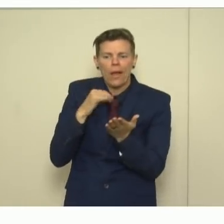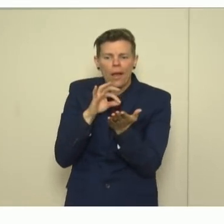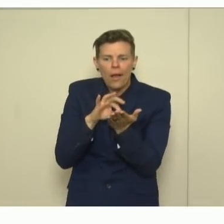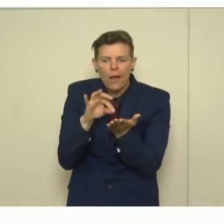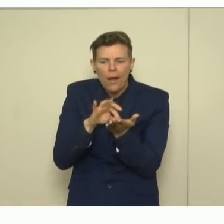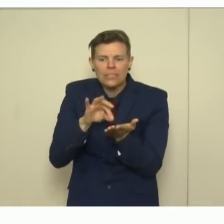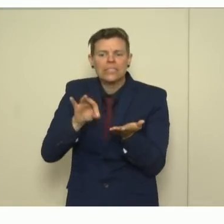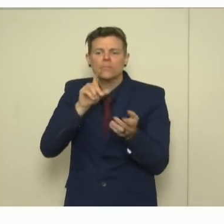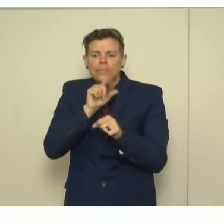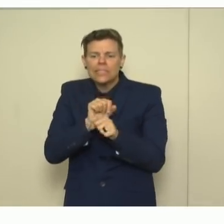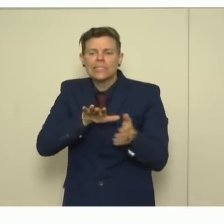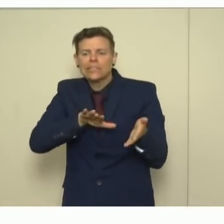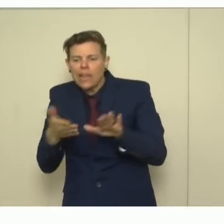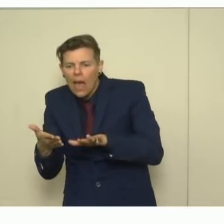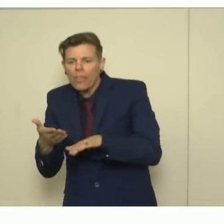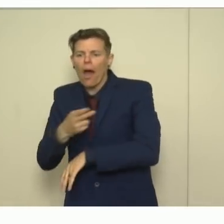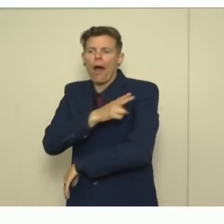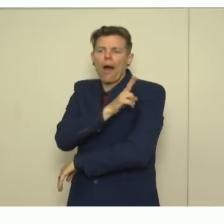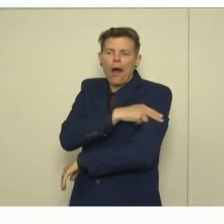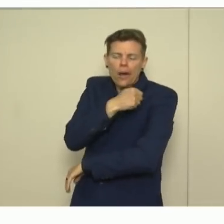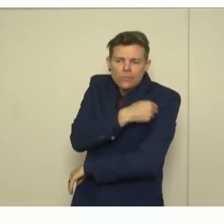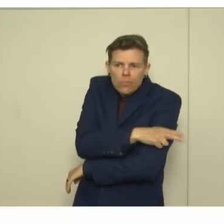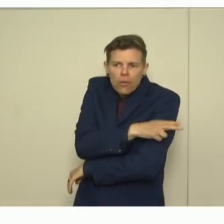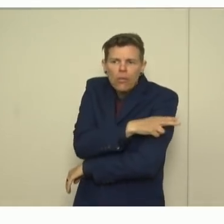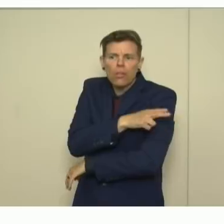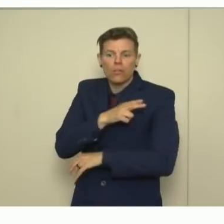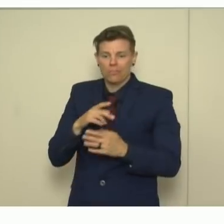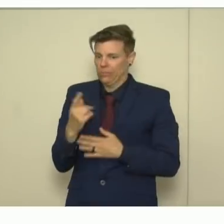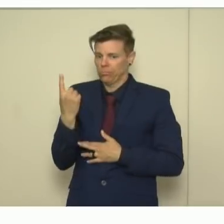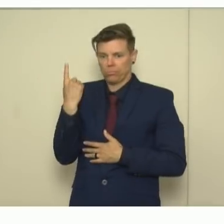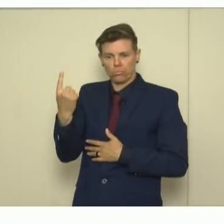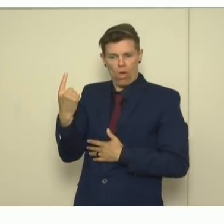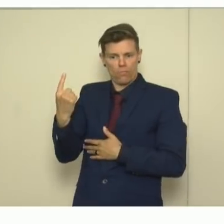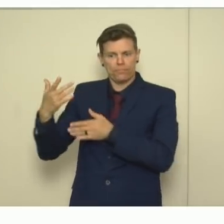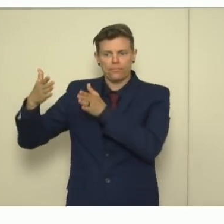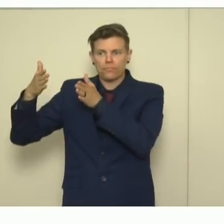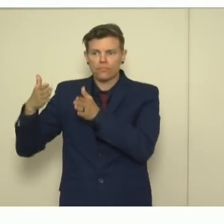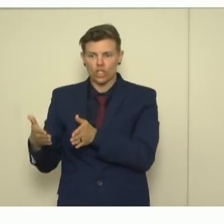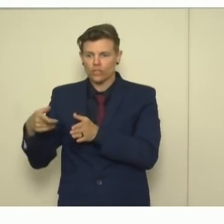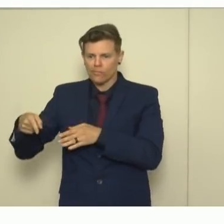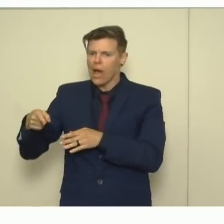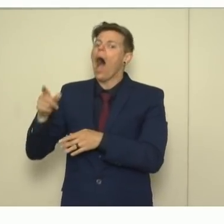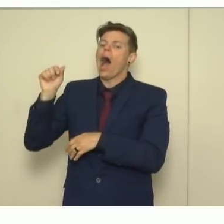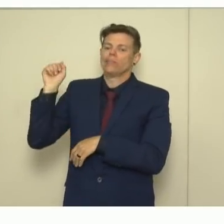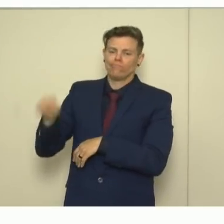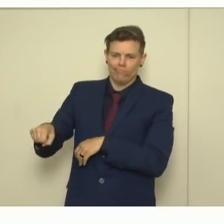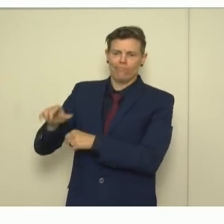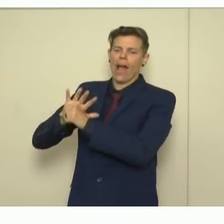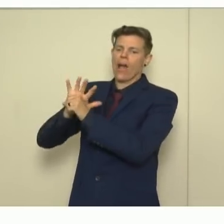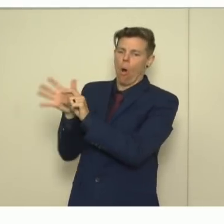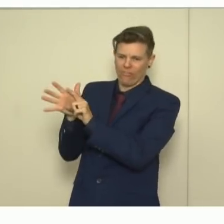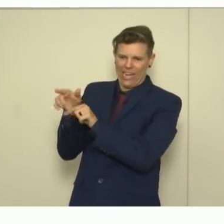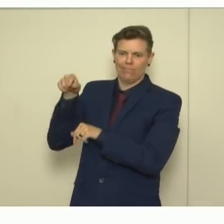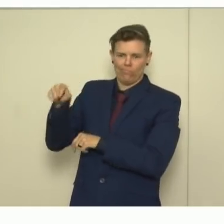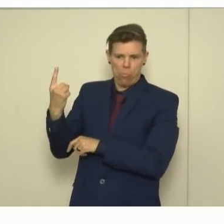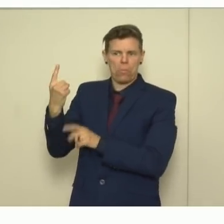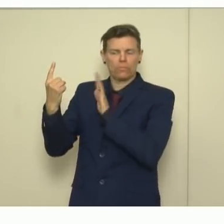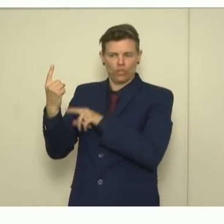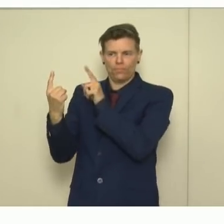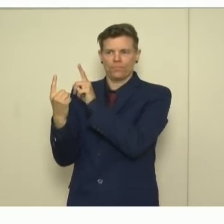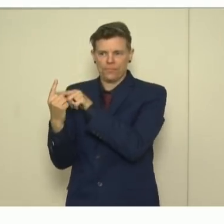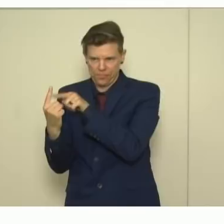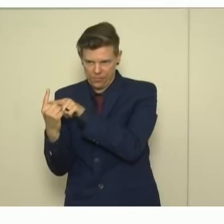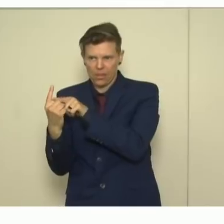for every case in New Mexico that we diagnose with a test, there are 3.4 additional tests,